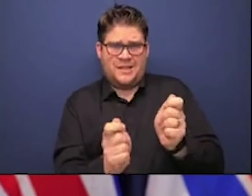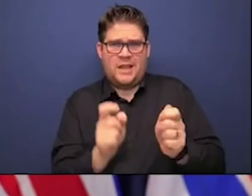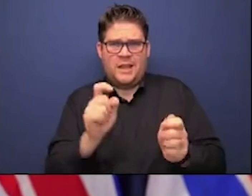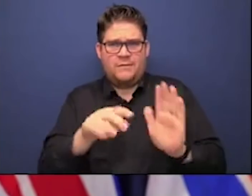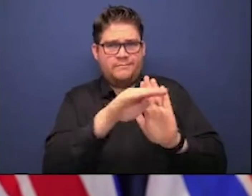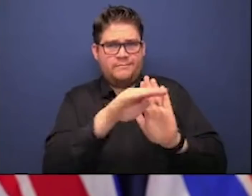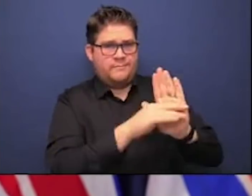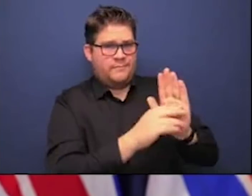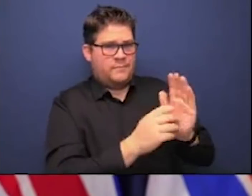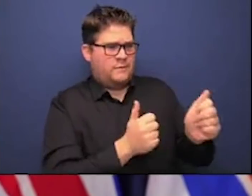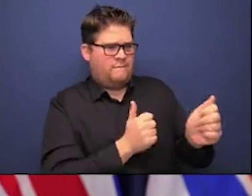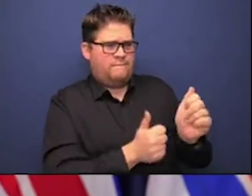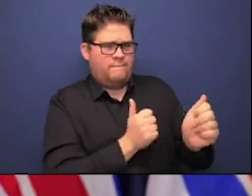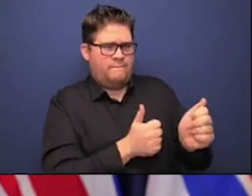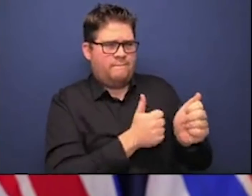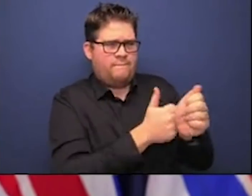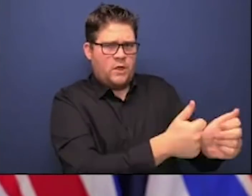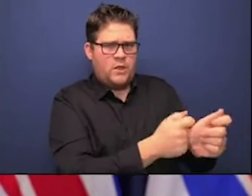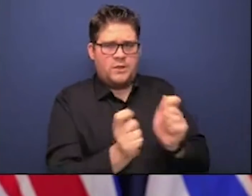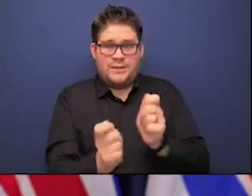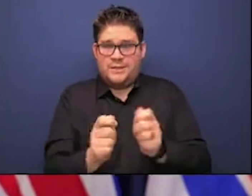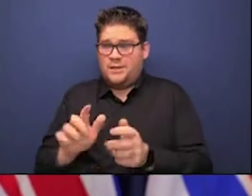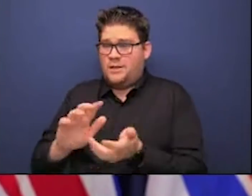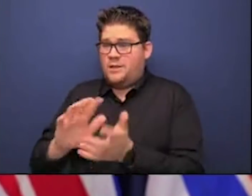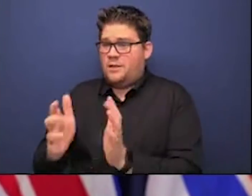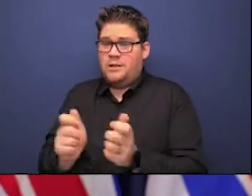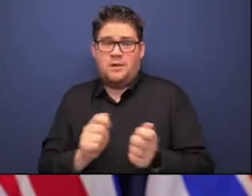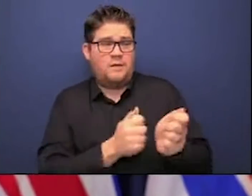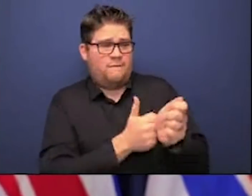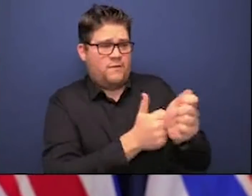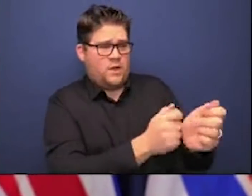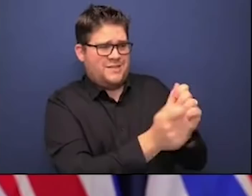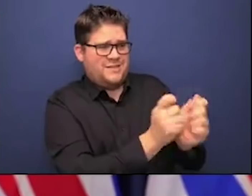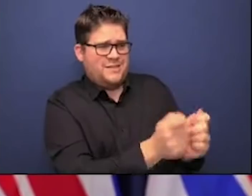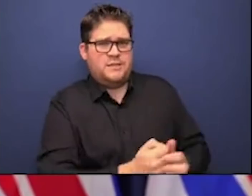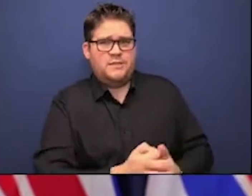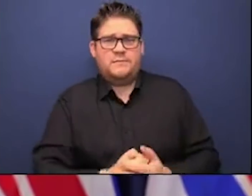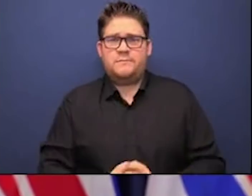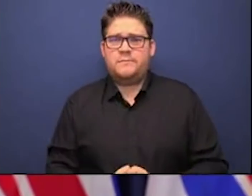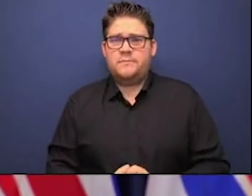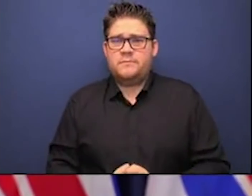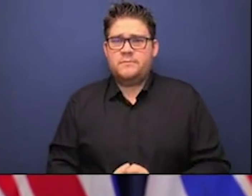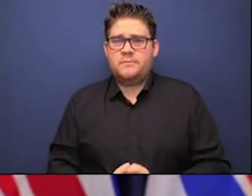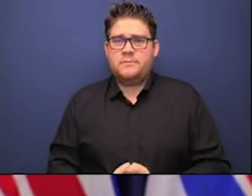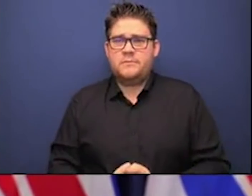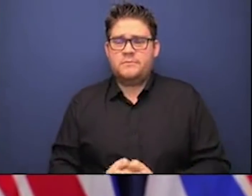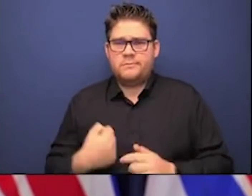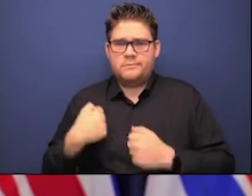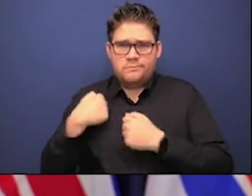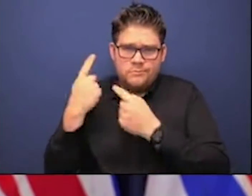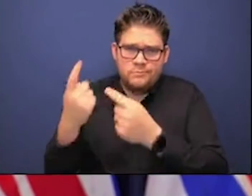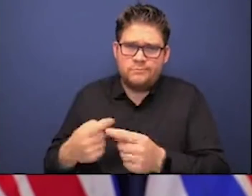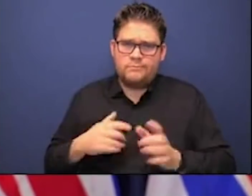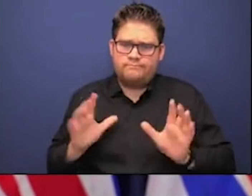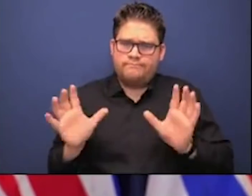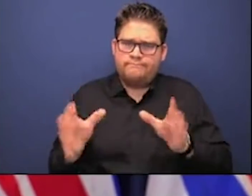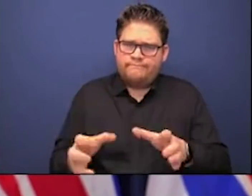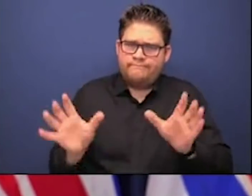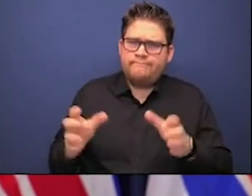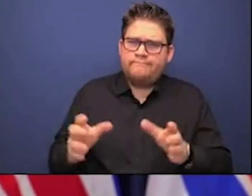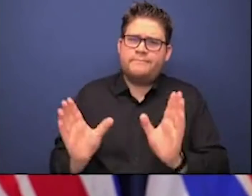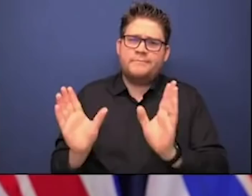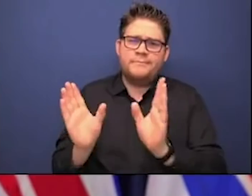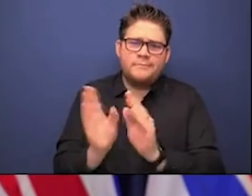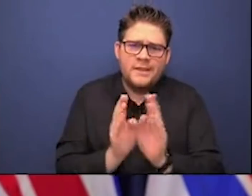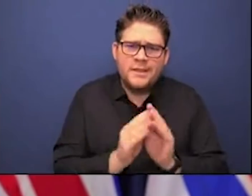Throughout these challenging times, we have been meeting with our education partners, with rights holders, and provincial health officials